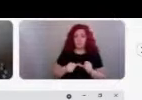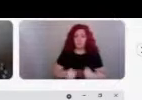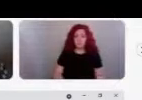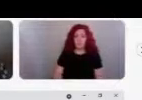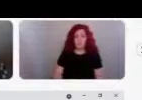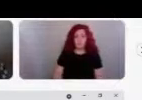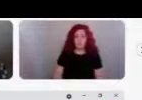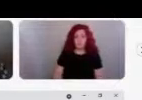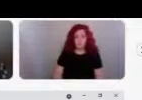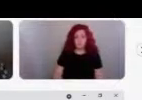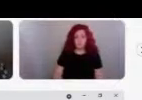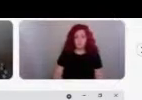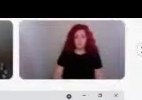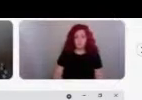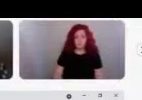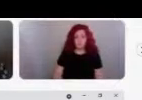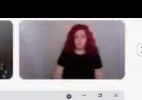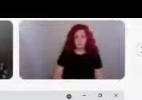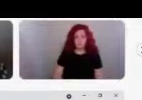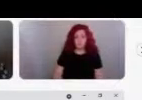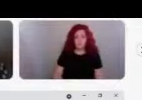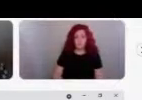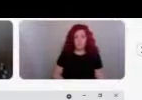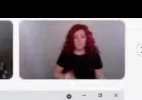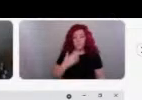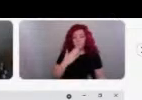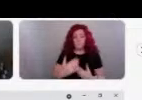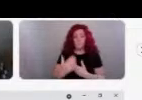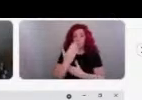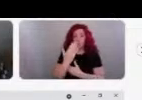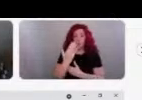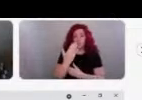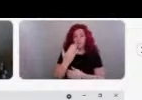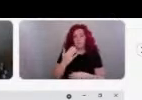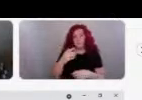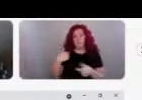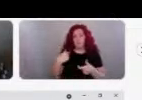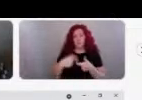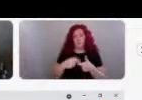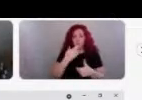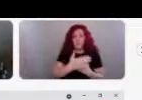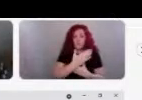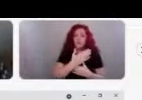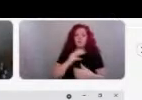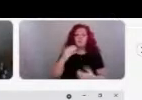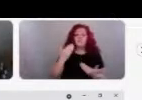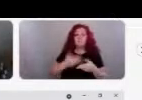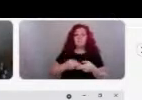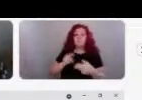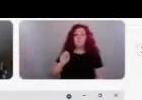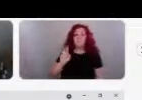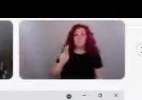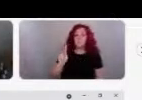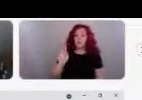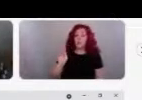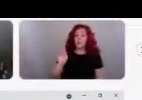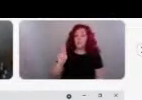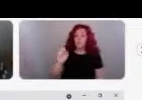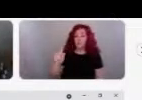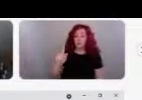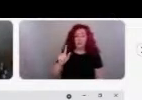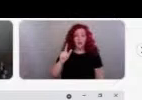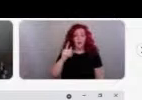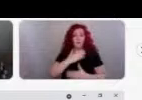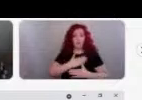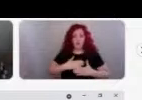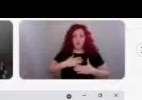awesome um so first and foremost good morning when i started this my name is mark bernal first and foremost i appreciate